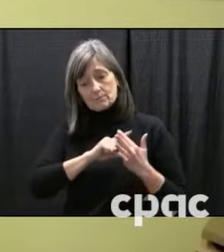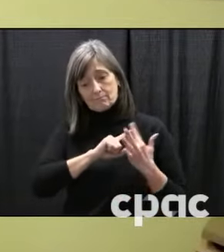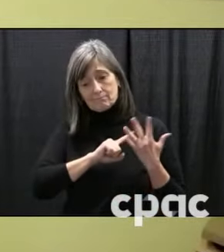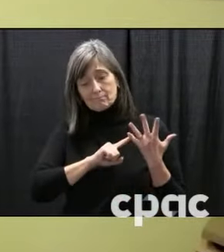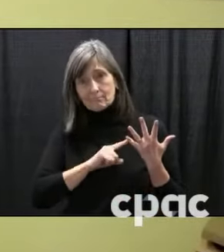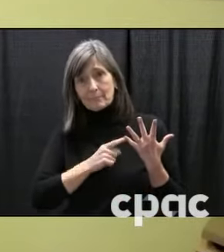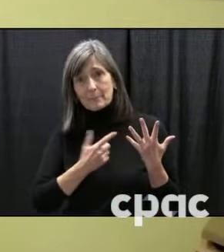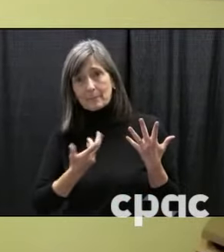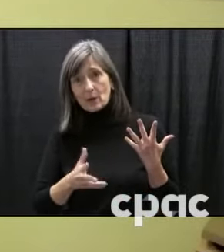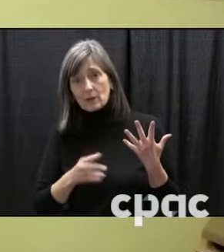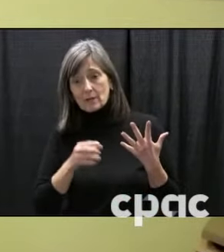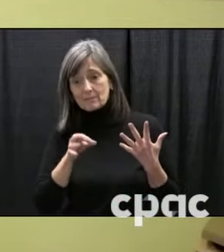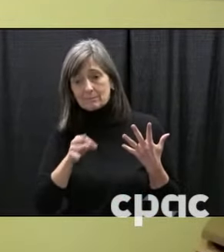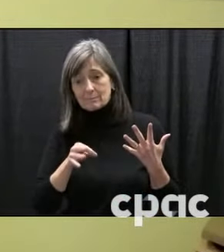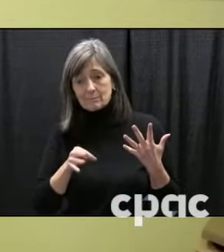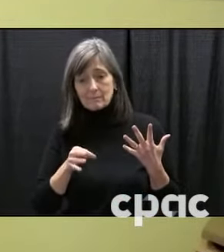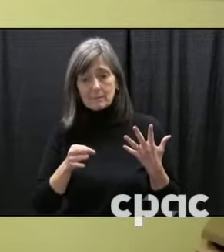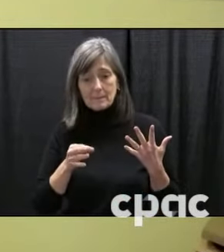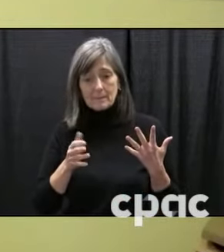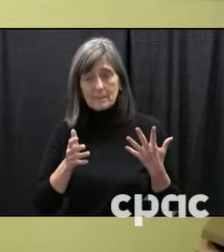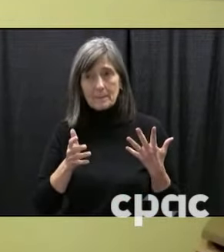to